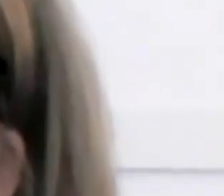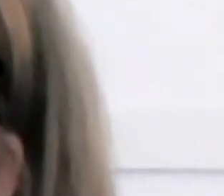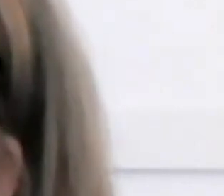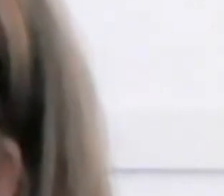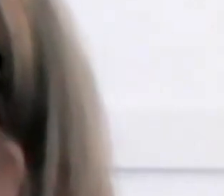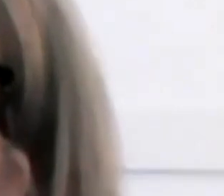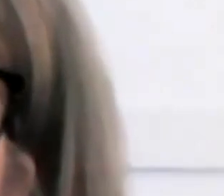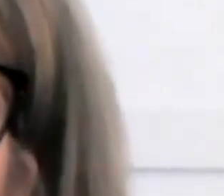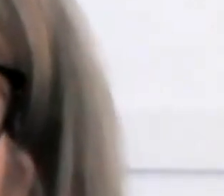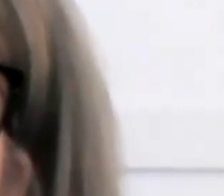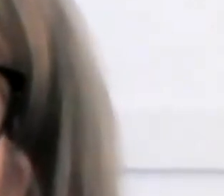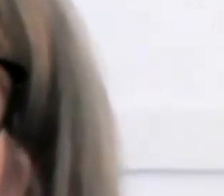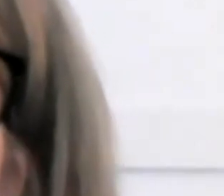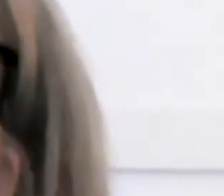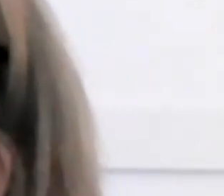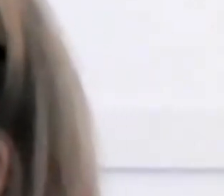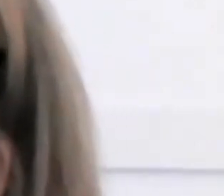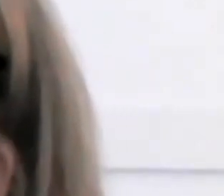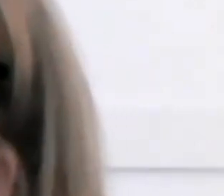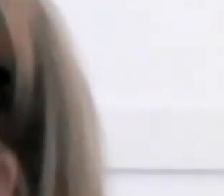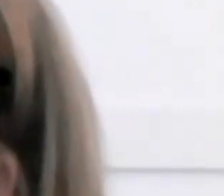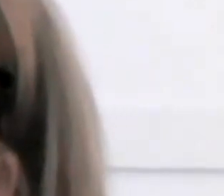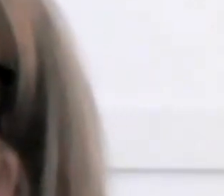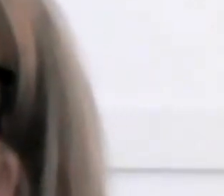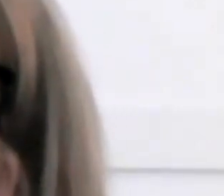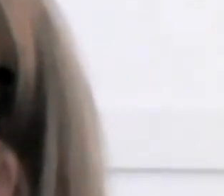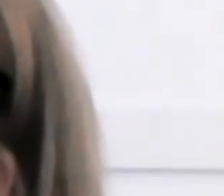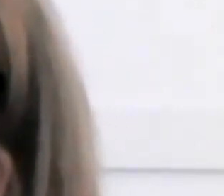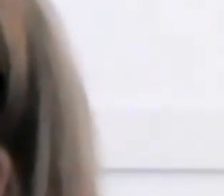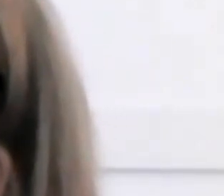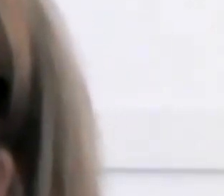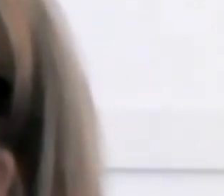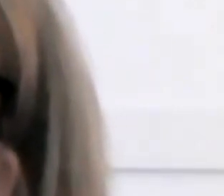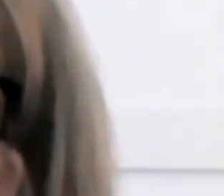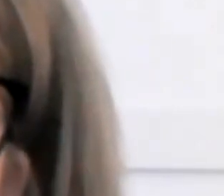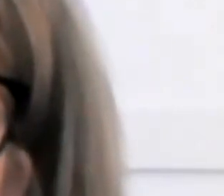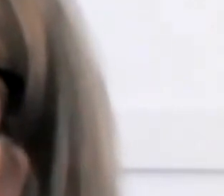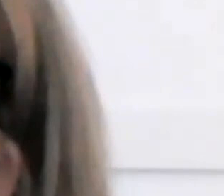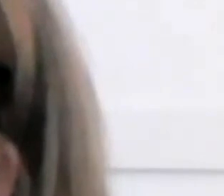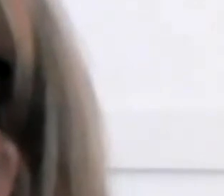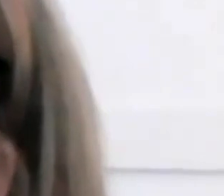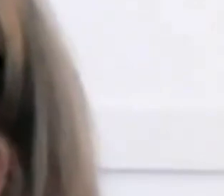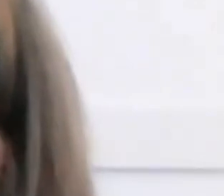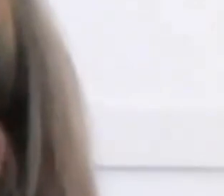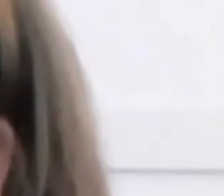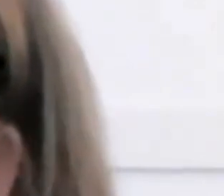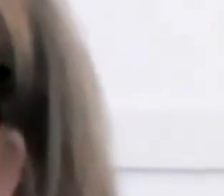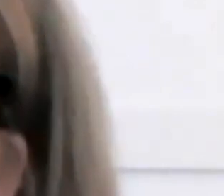challenges in front of us really have to do with being able to look